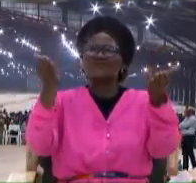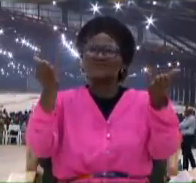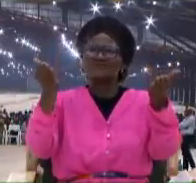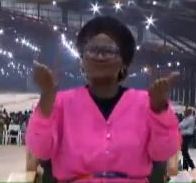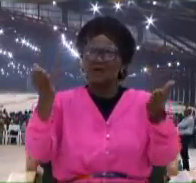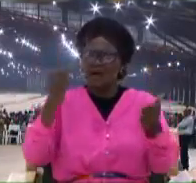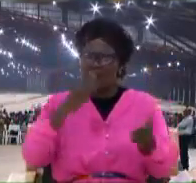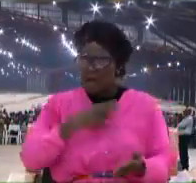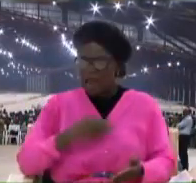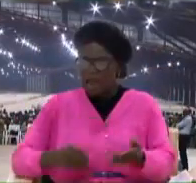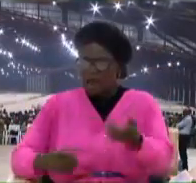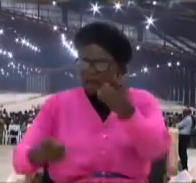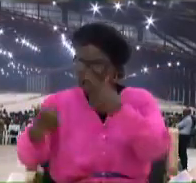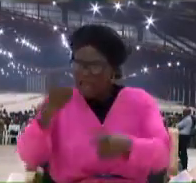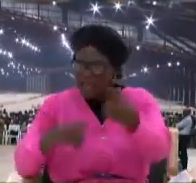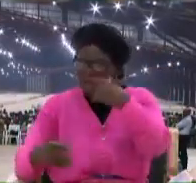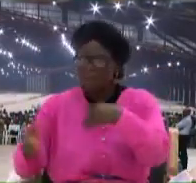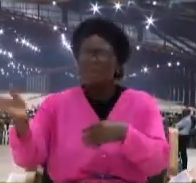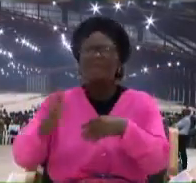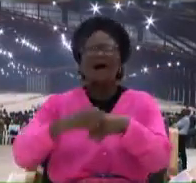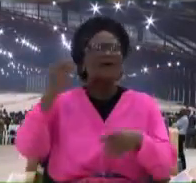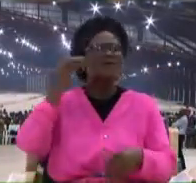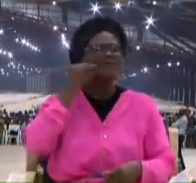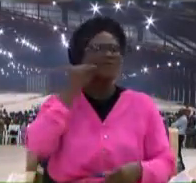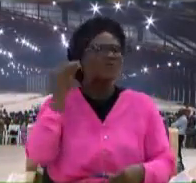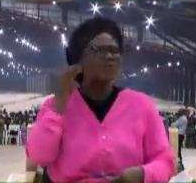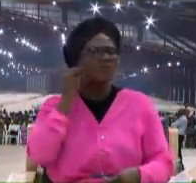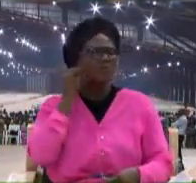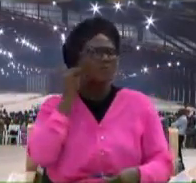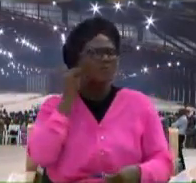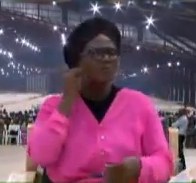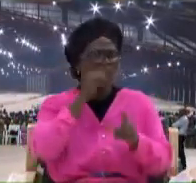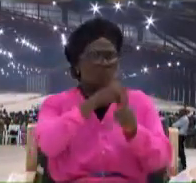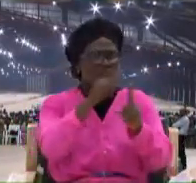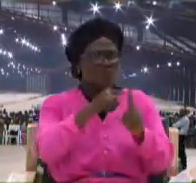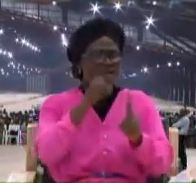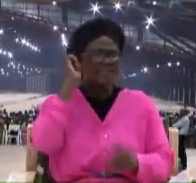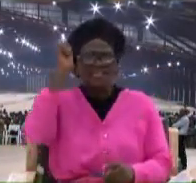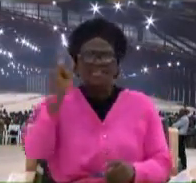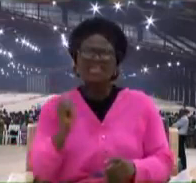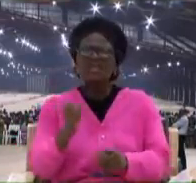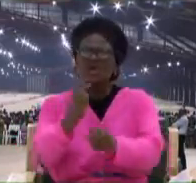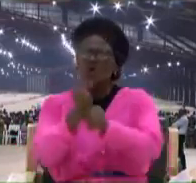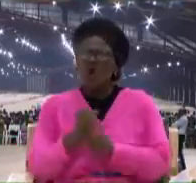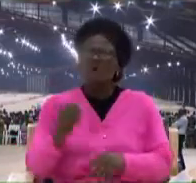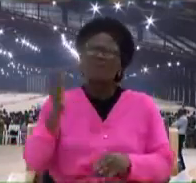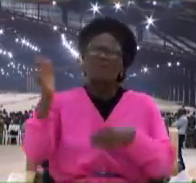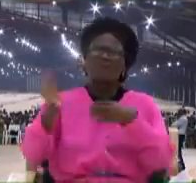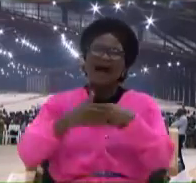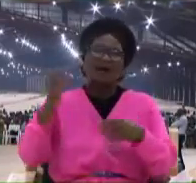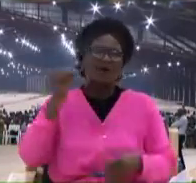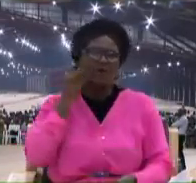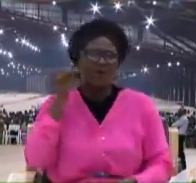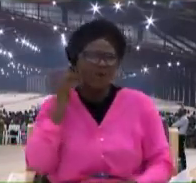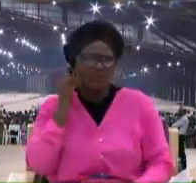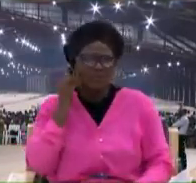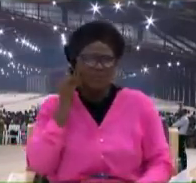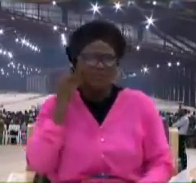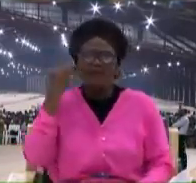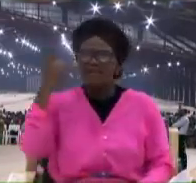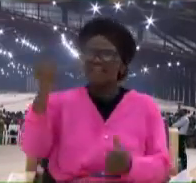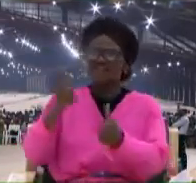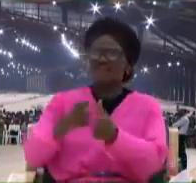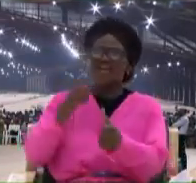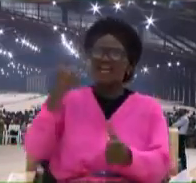and came back home. And when he got back home, the first thing